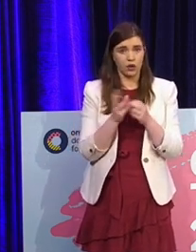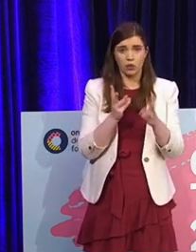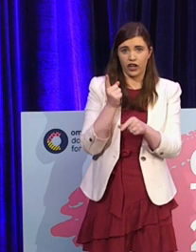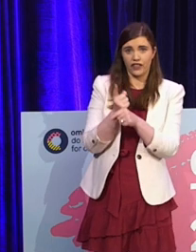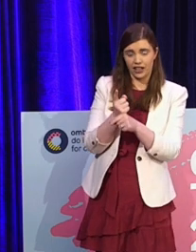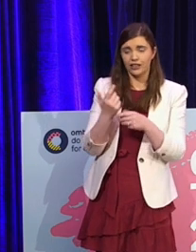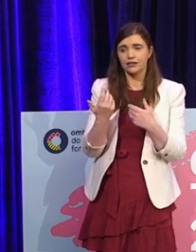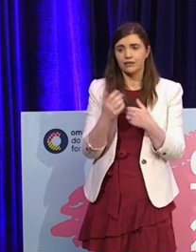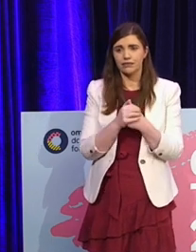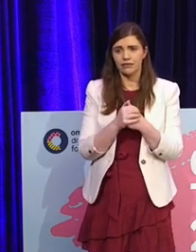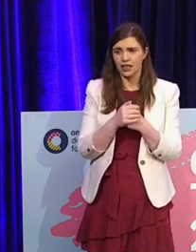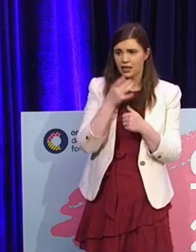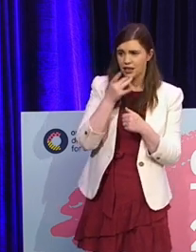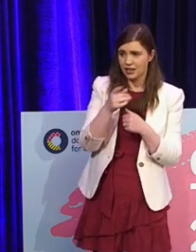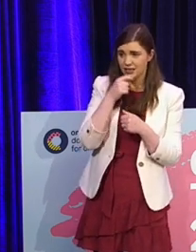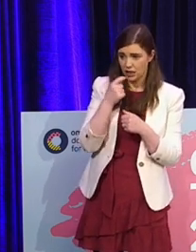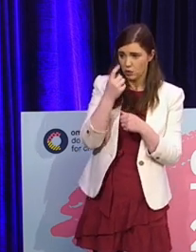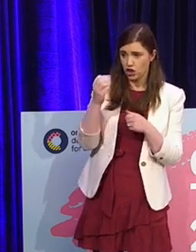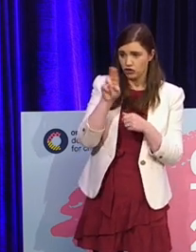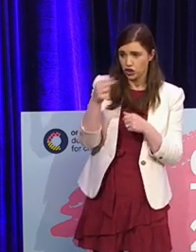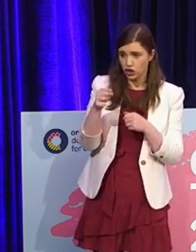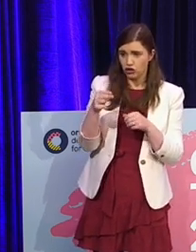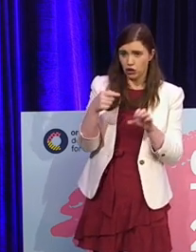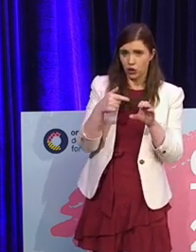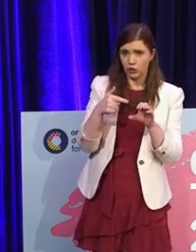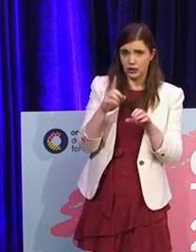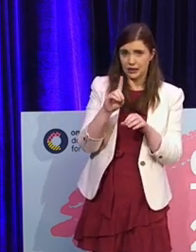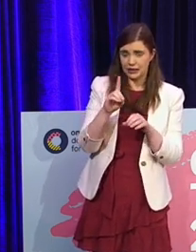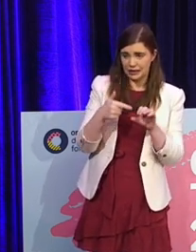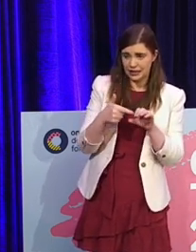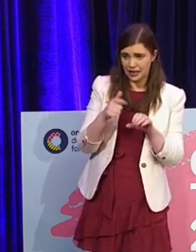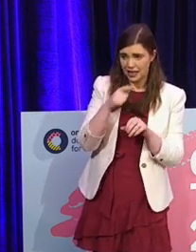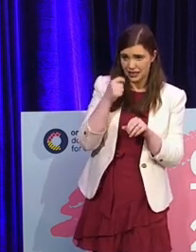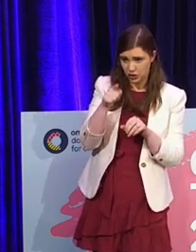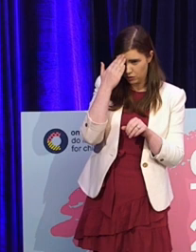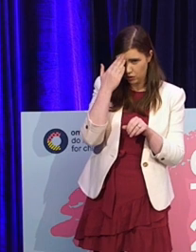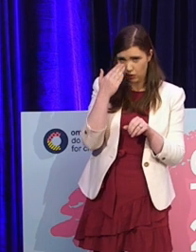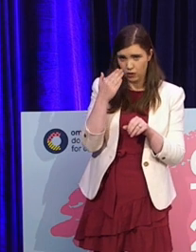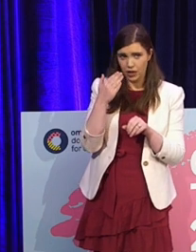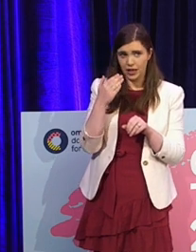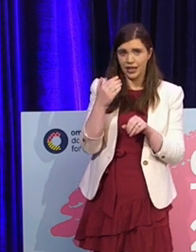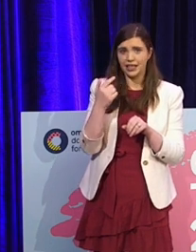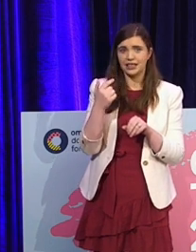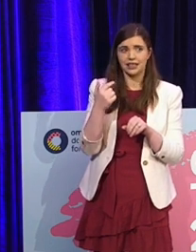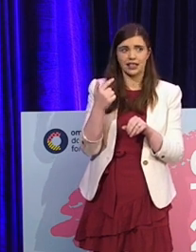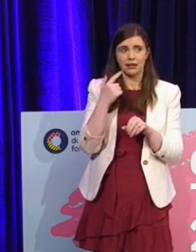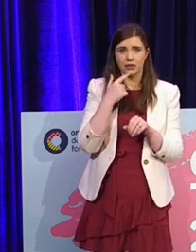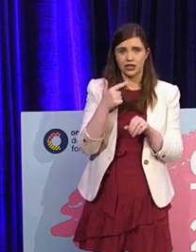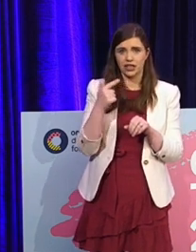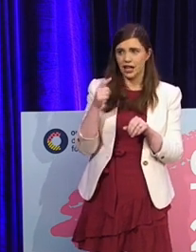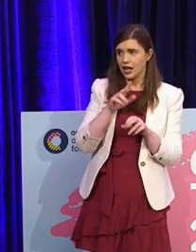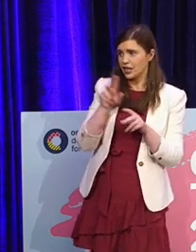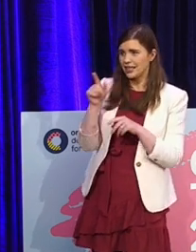So I say, I have €100 diesel, can I pay for it please? He was like, do you realise it's white diesel that goes into car? And I pointed up to